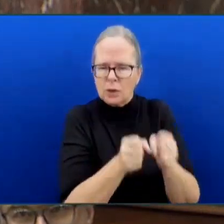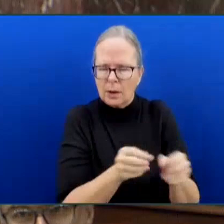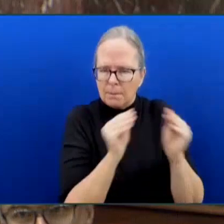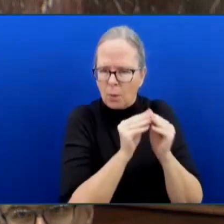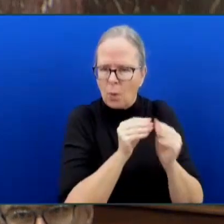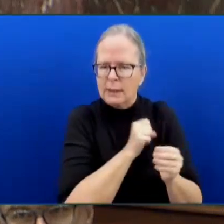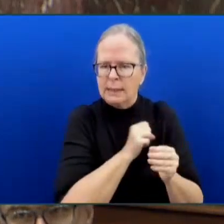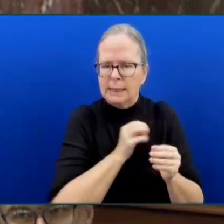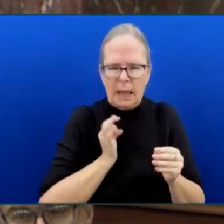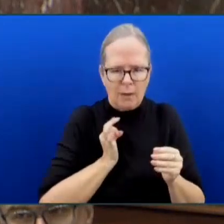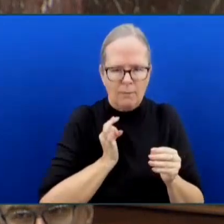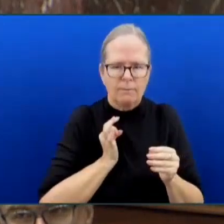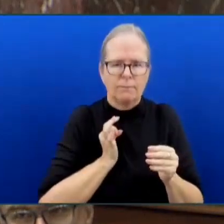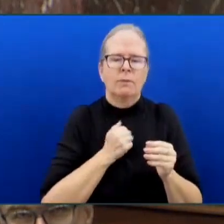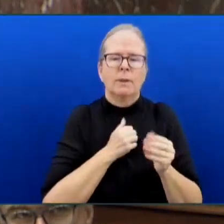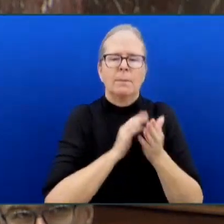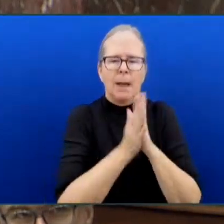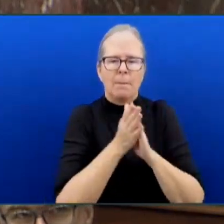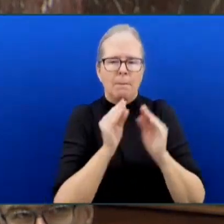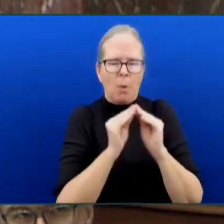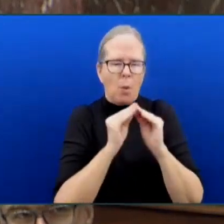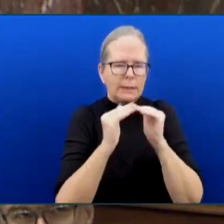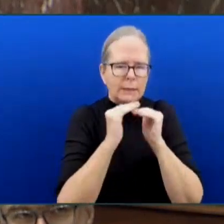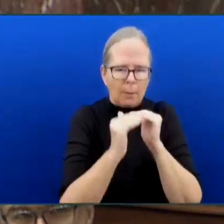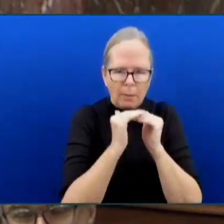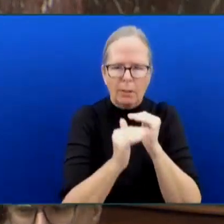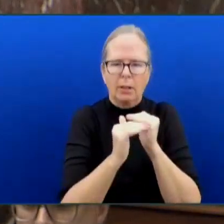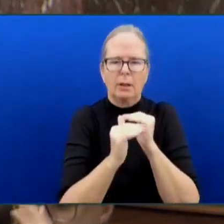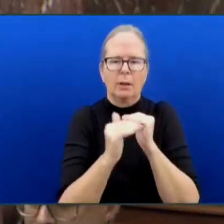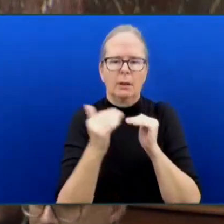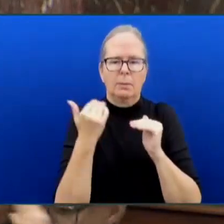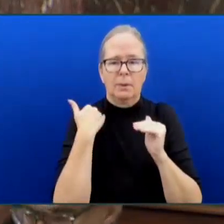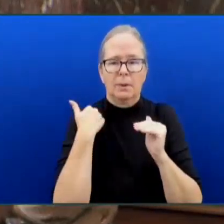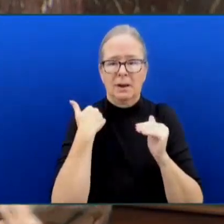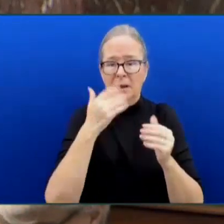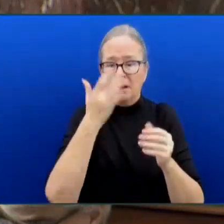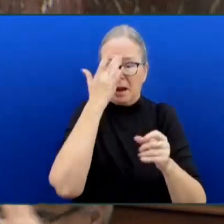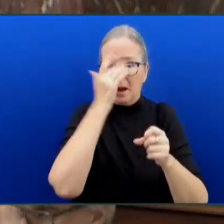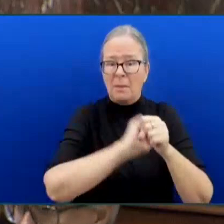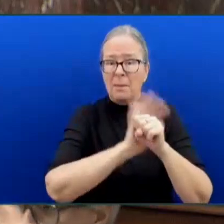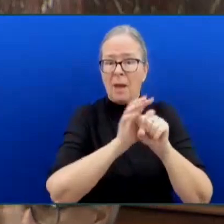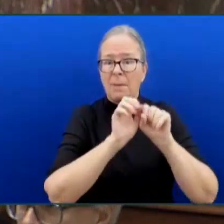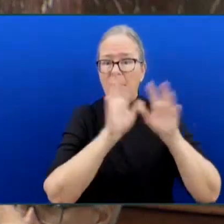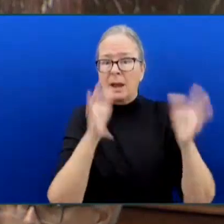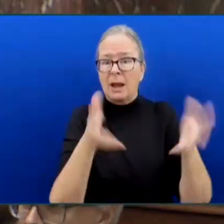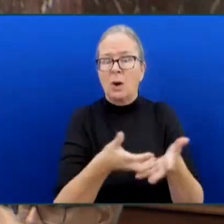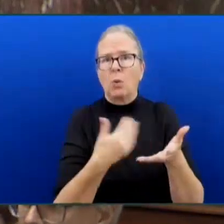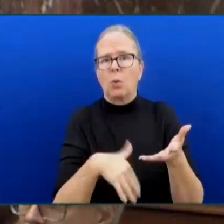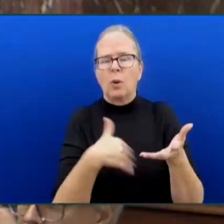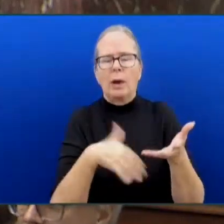pandemic. God knows what they would have done if they were in charge of the ferry service.